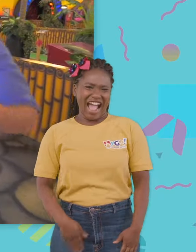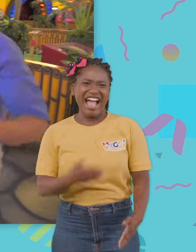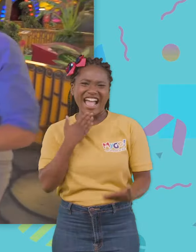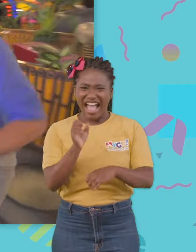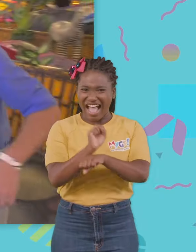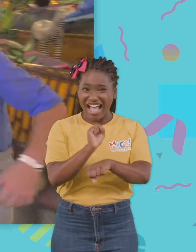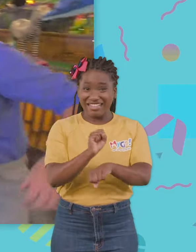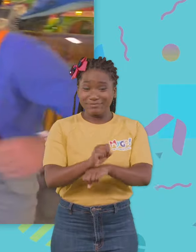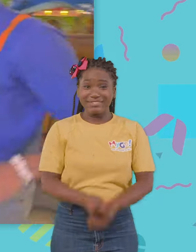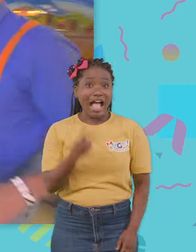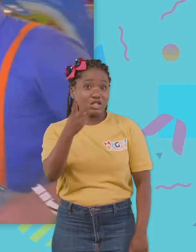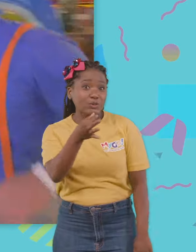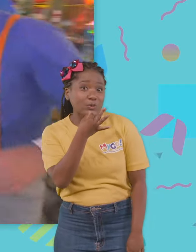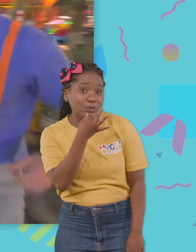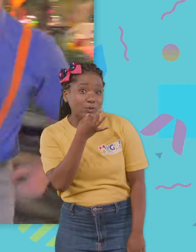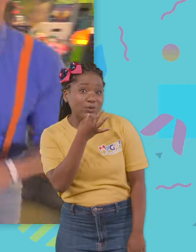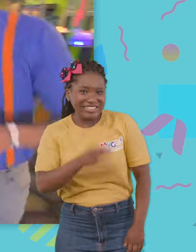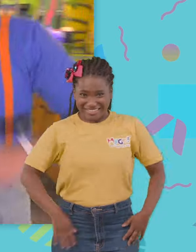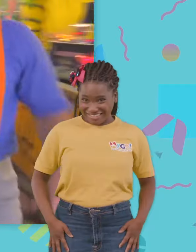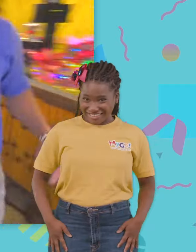Yeah, good job. Okay, see you soon.